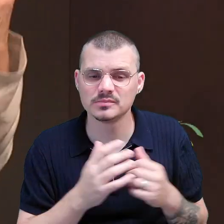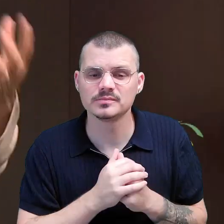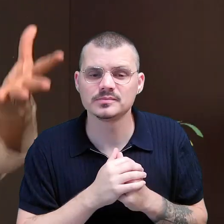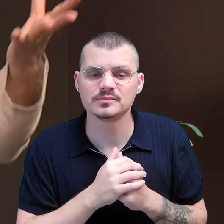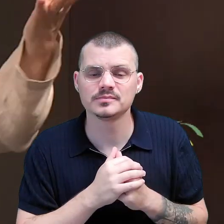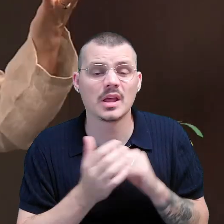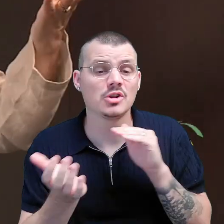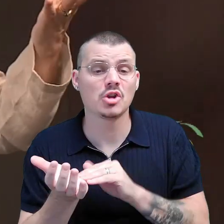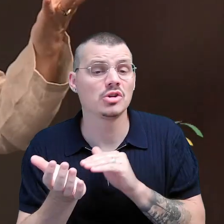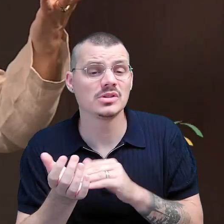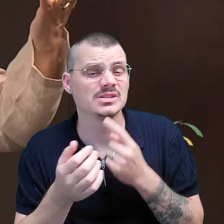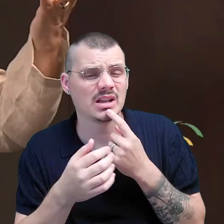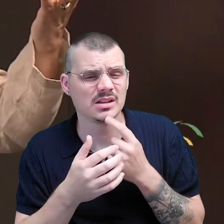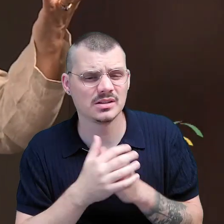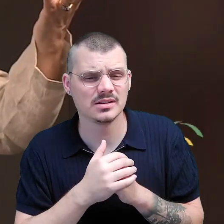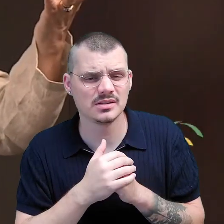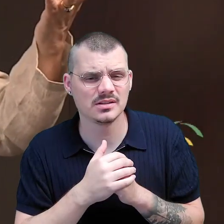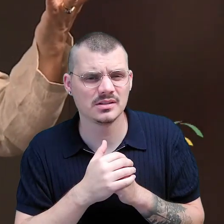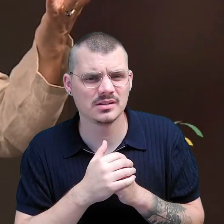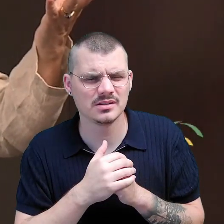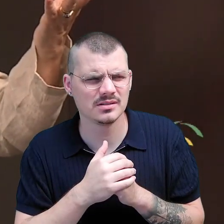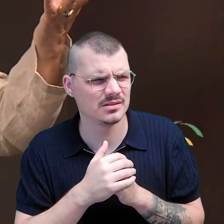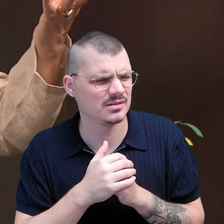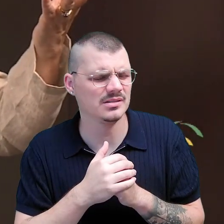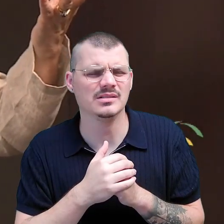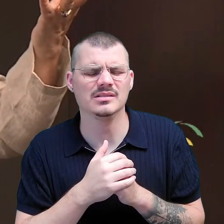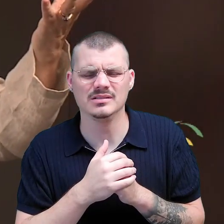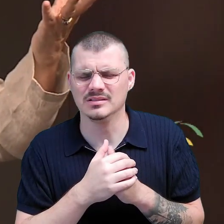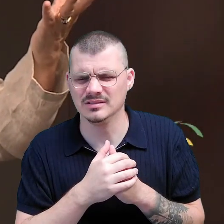36, blah, blah, blah. And he said,